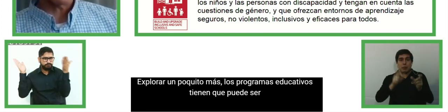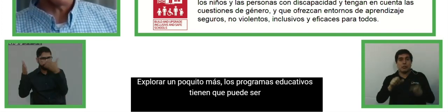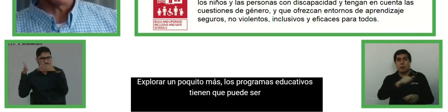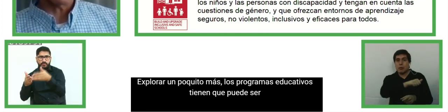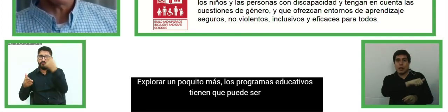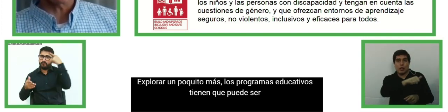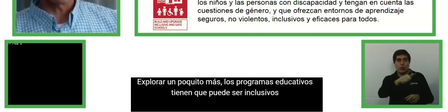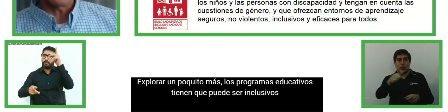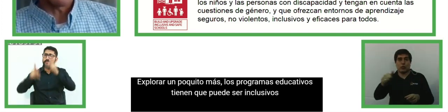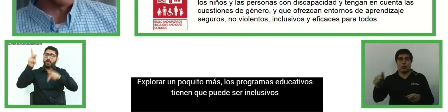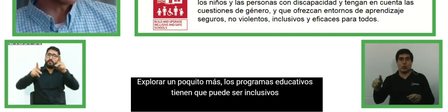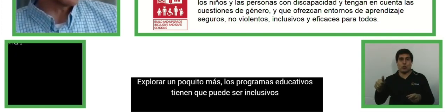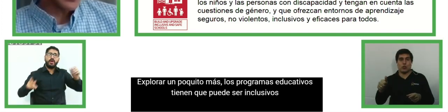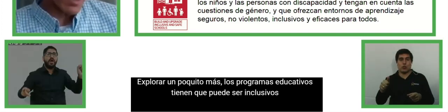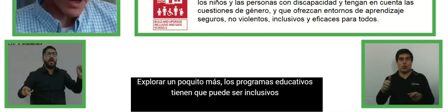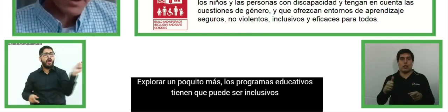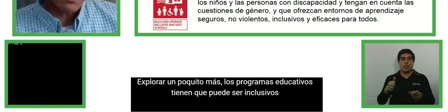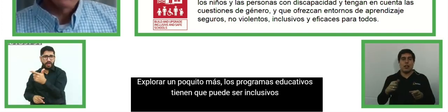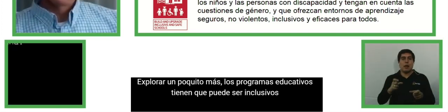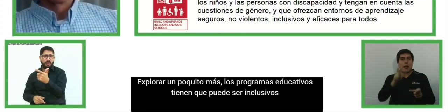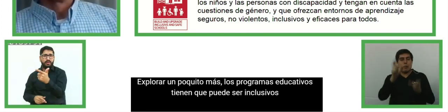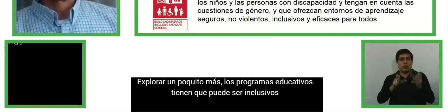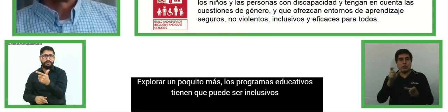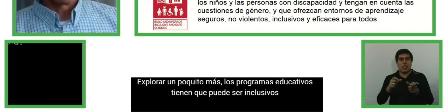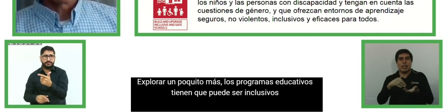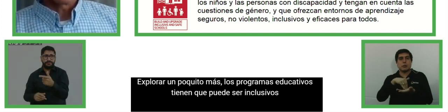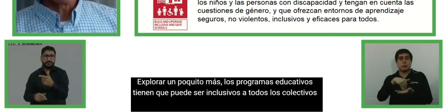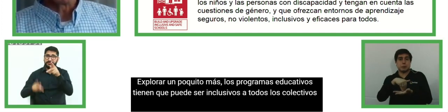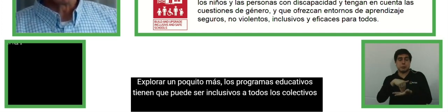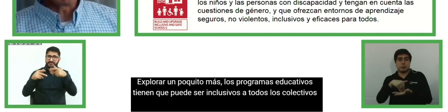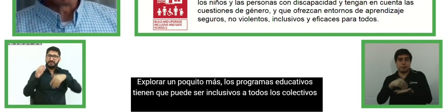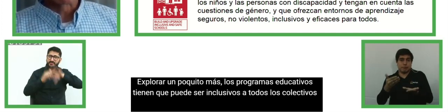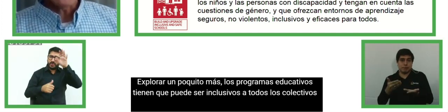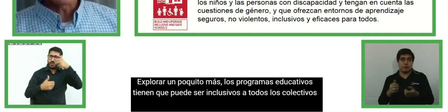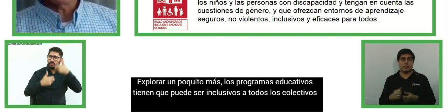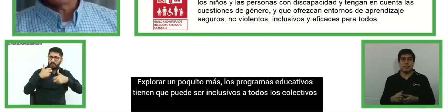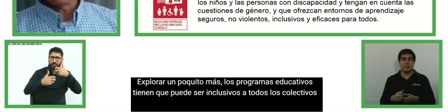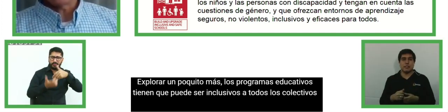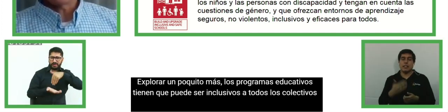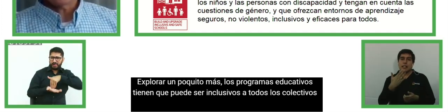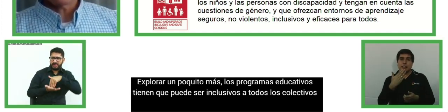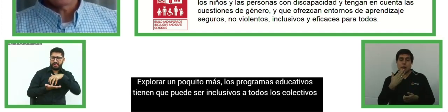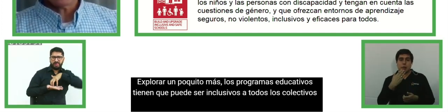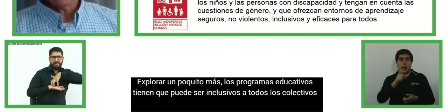vulnerable population groups, including people with disabilities,